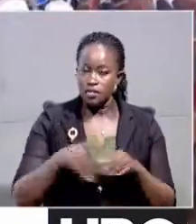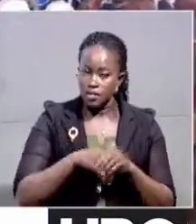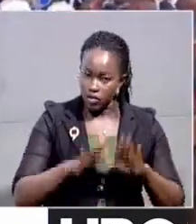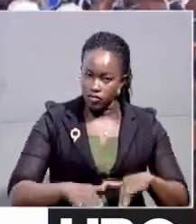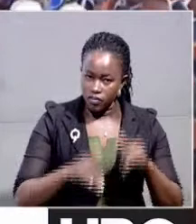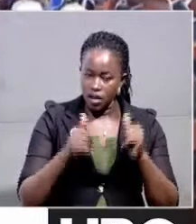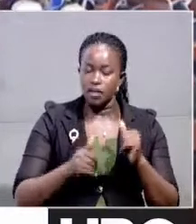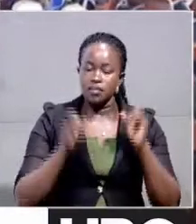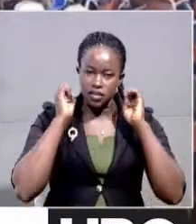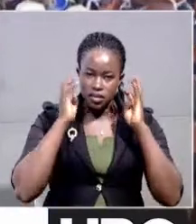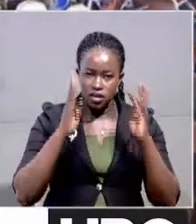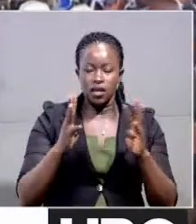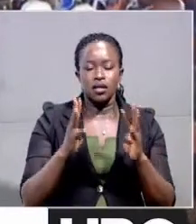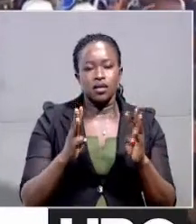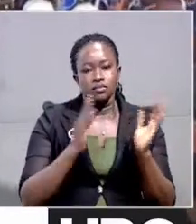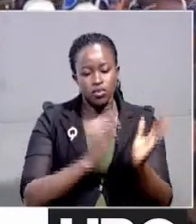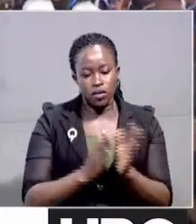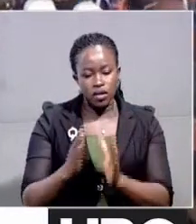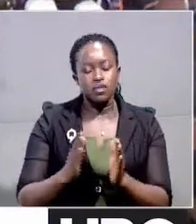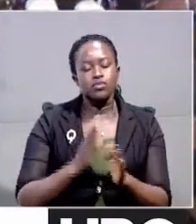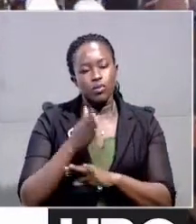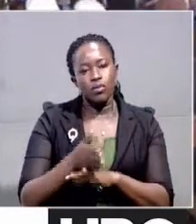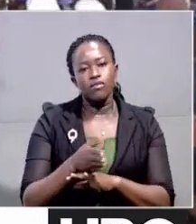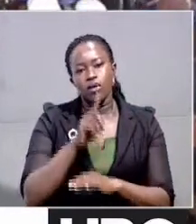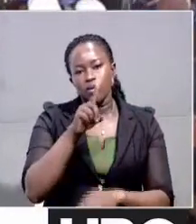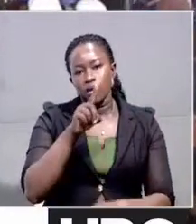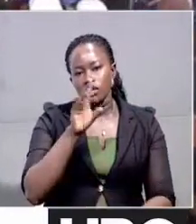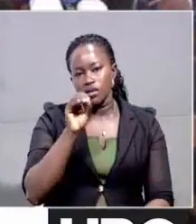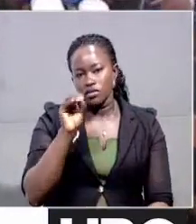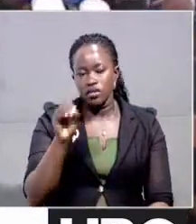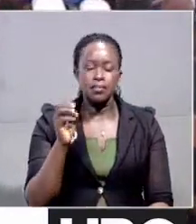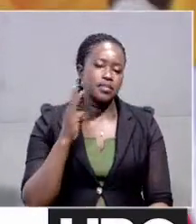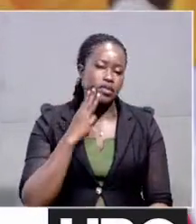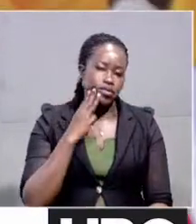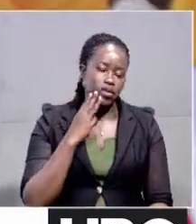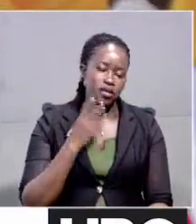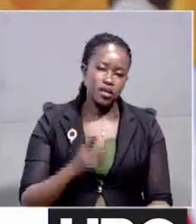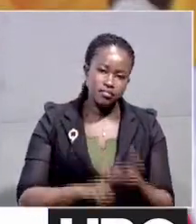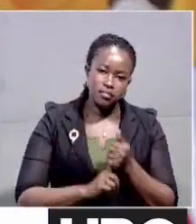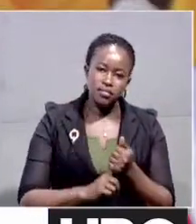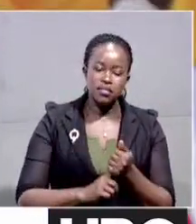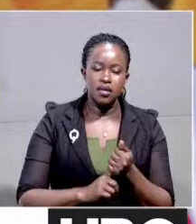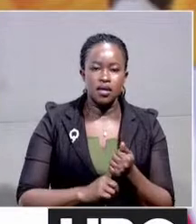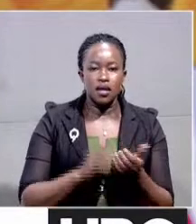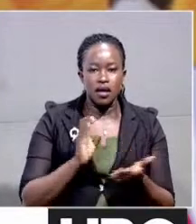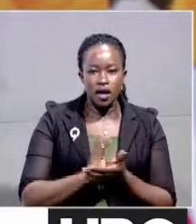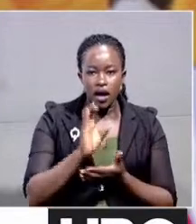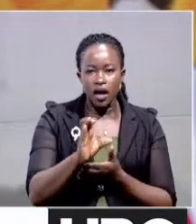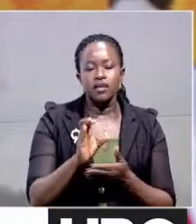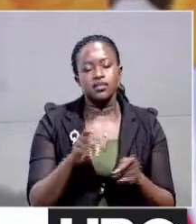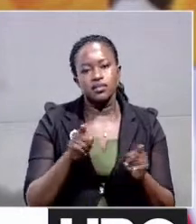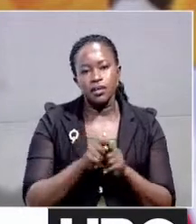District, over 100 million shillings was realized in cash and pledges.